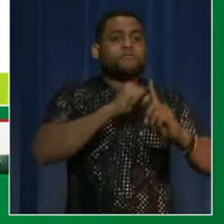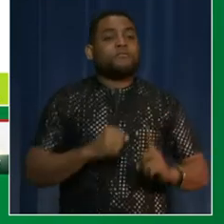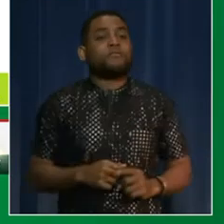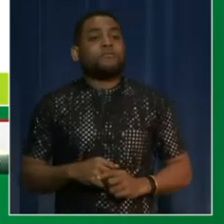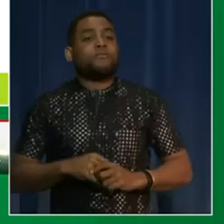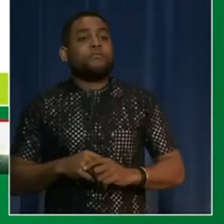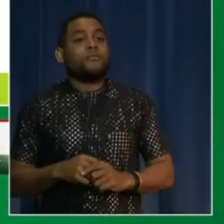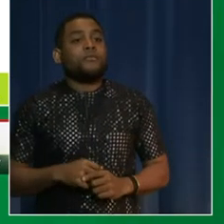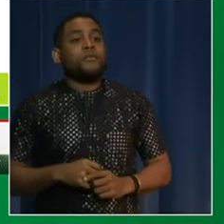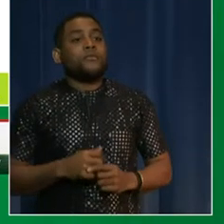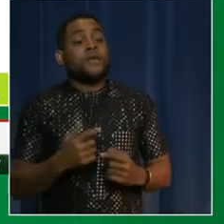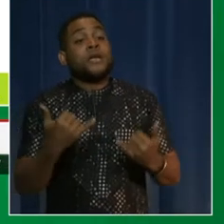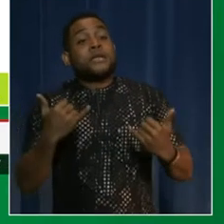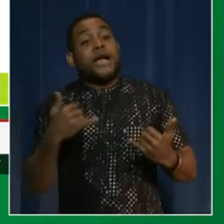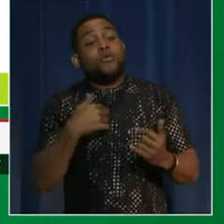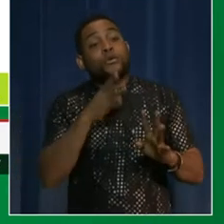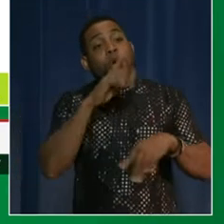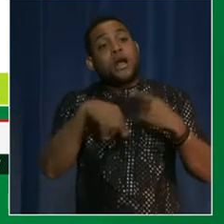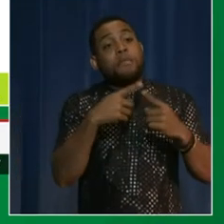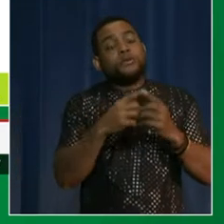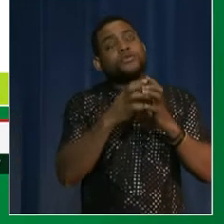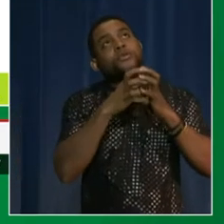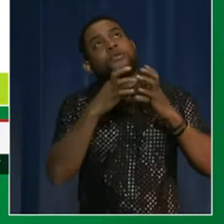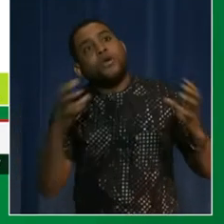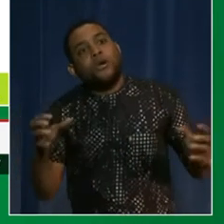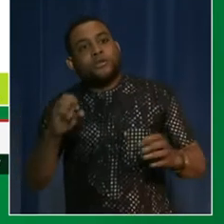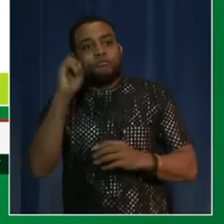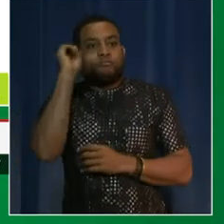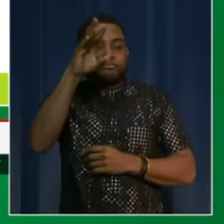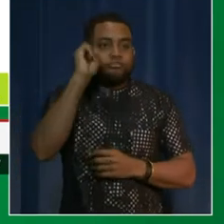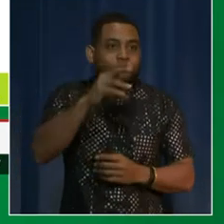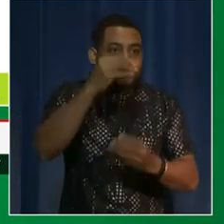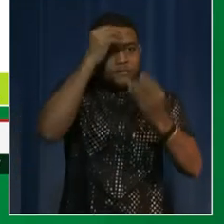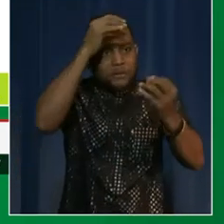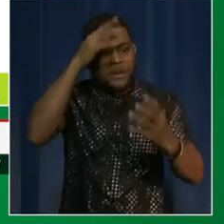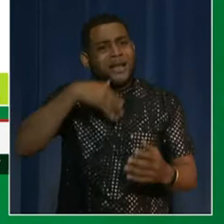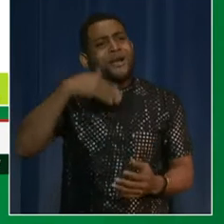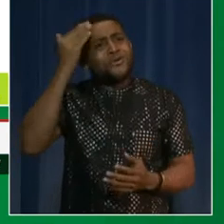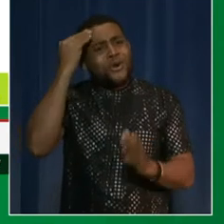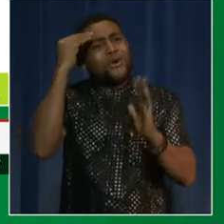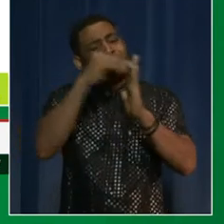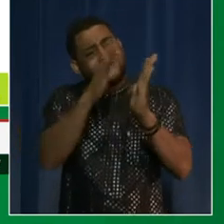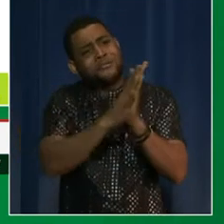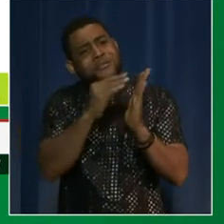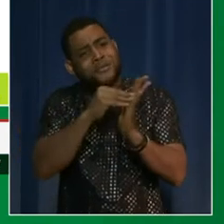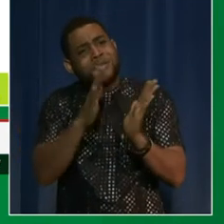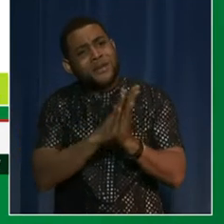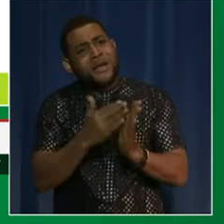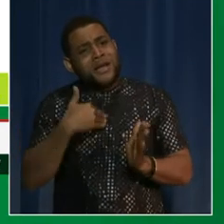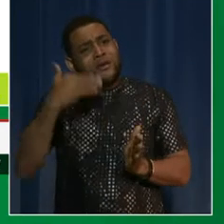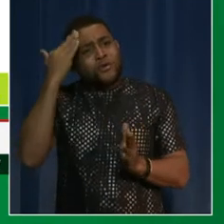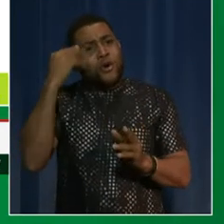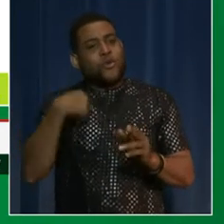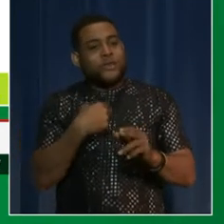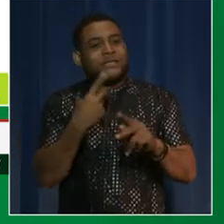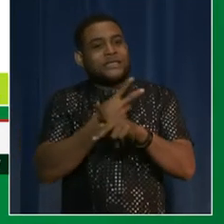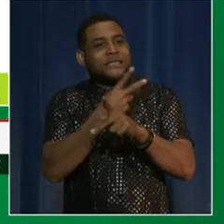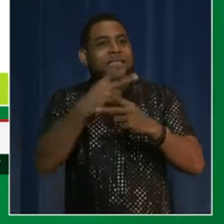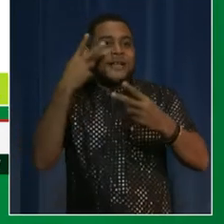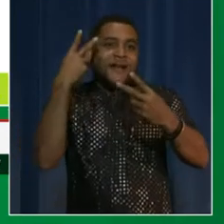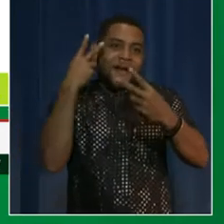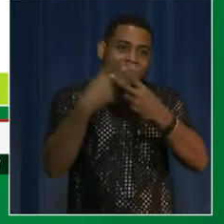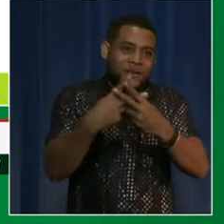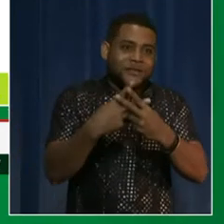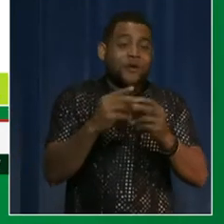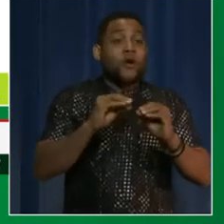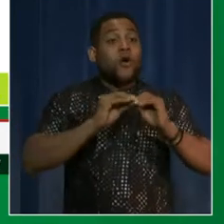information. And I know you're going to write this down. I know that you're going to use the hashtag ObviouslyDC to tweet your favorite project, to post it on